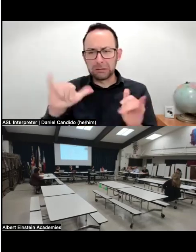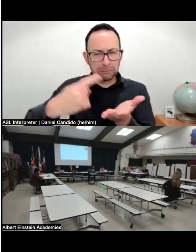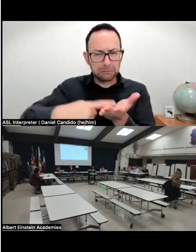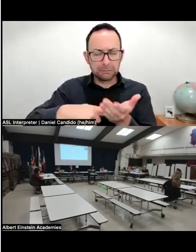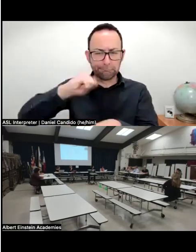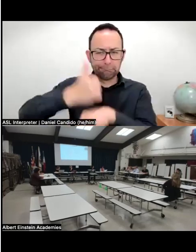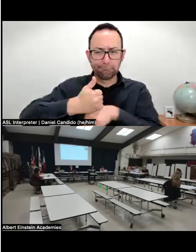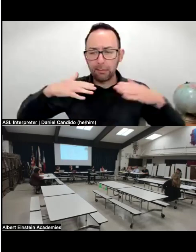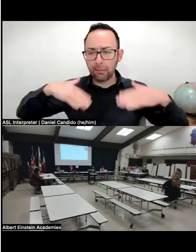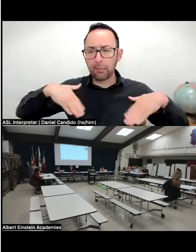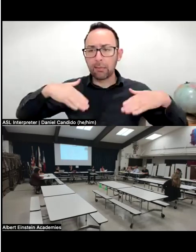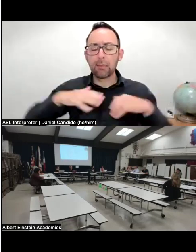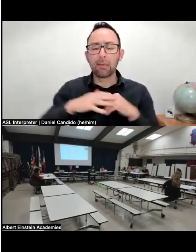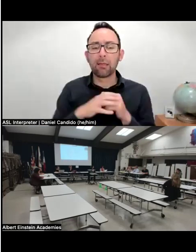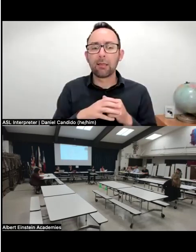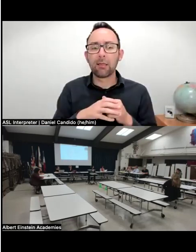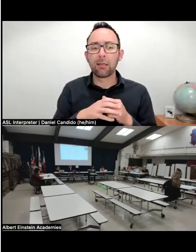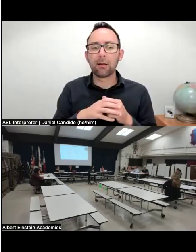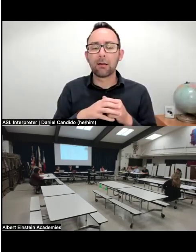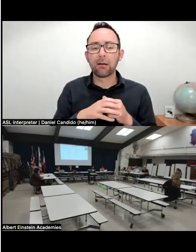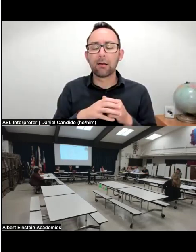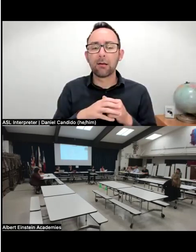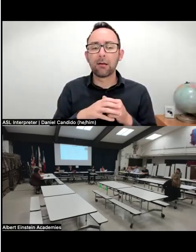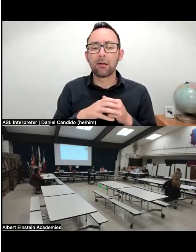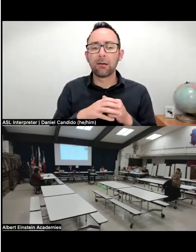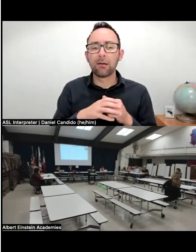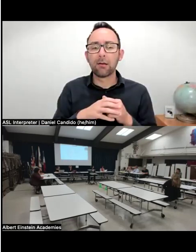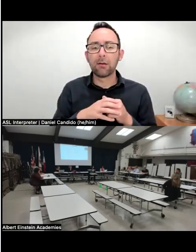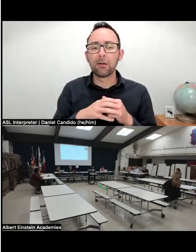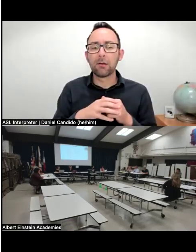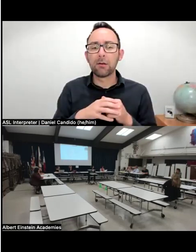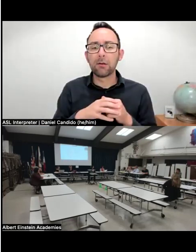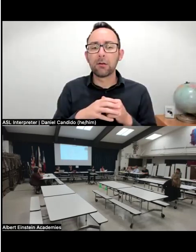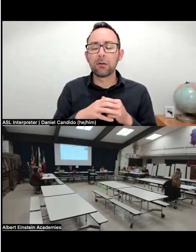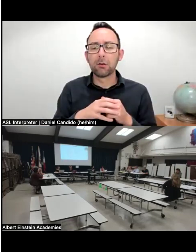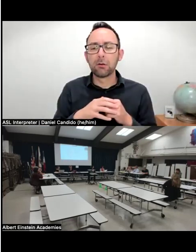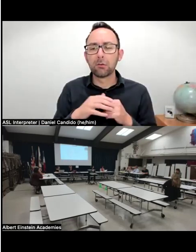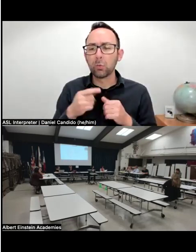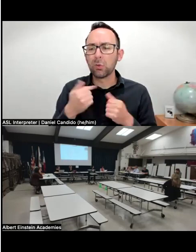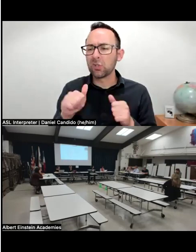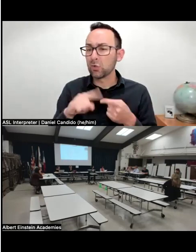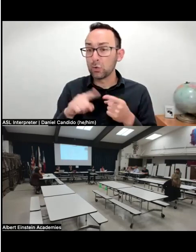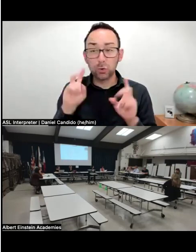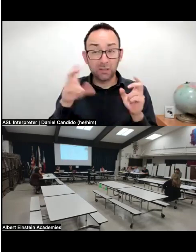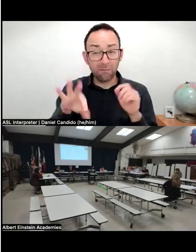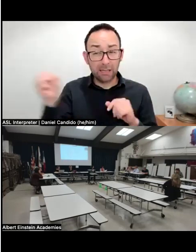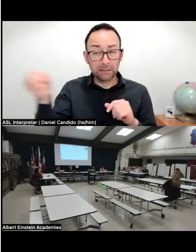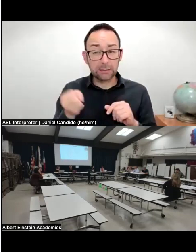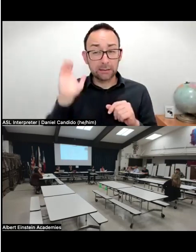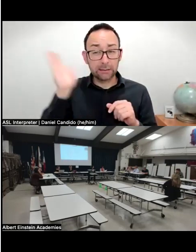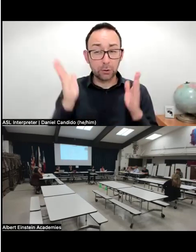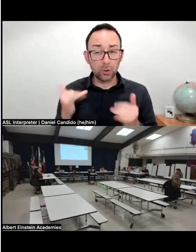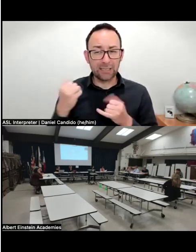writing down. The plan, we tried a speaker series this year, and it was great for us, but it